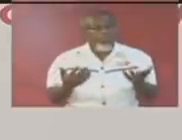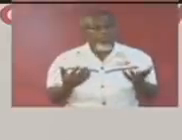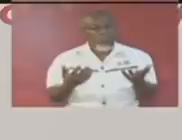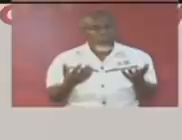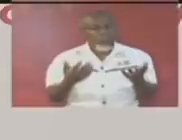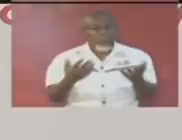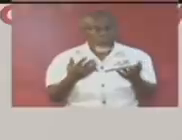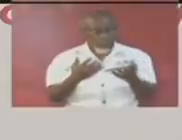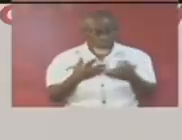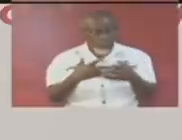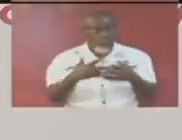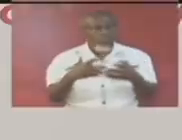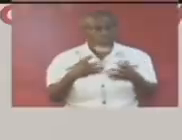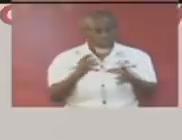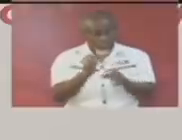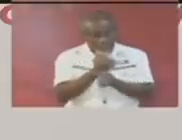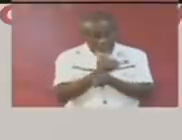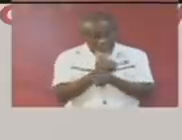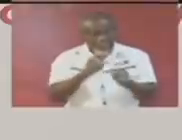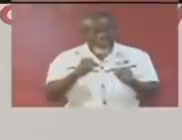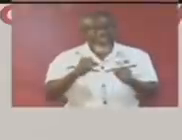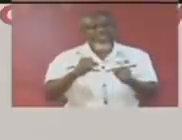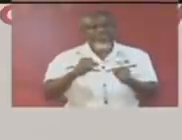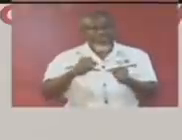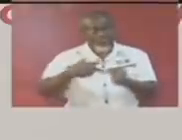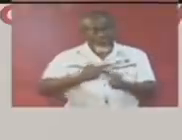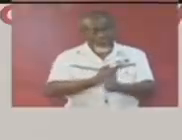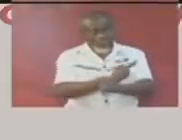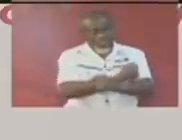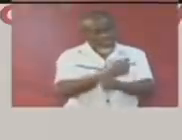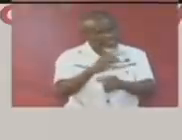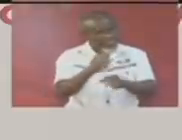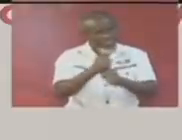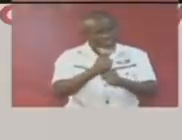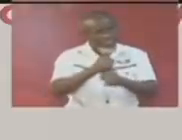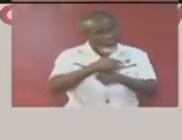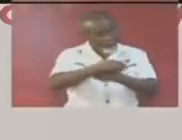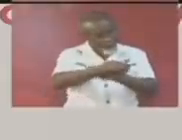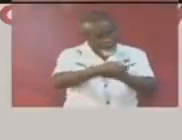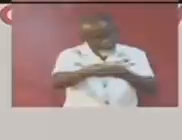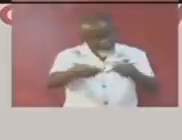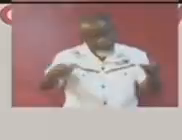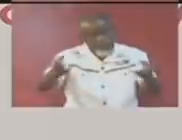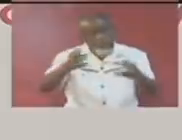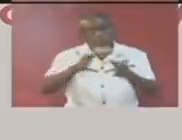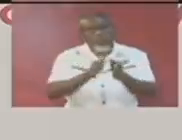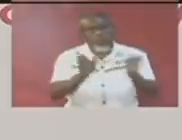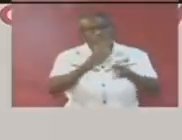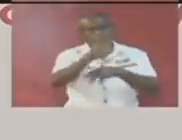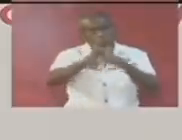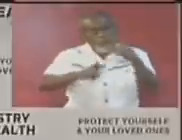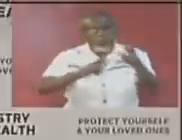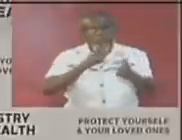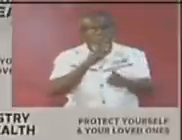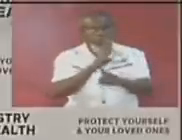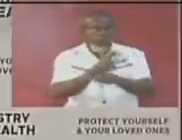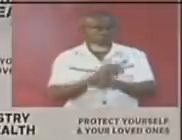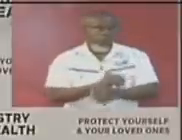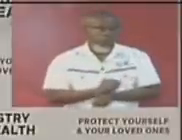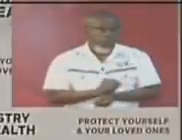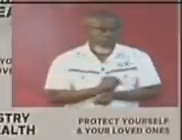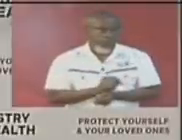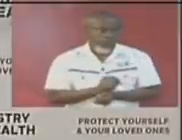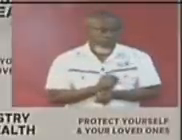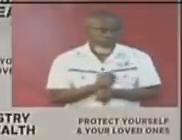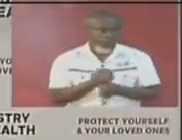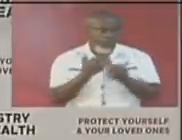getting a safe, effective vaccine delivered to the majority of the population of the world. Thank you very much, CMO, for that reality